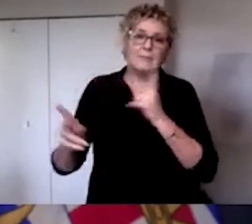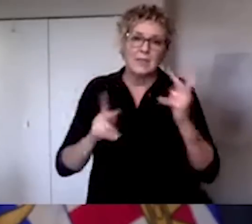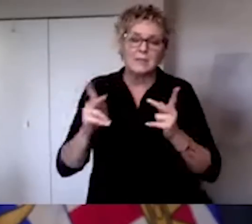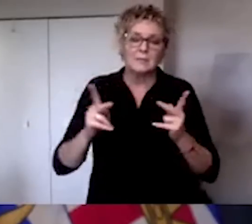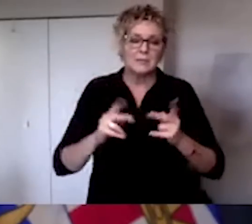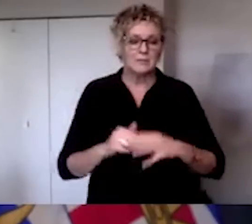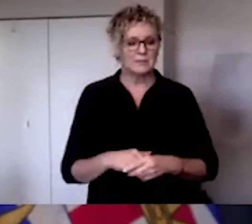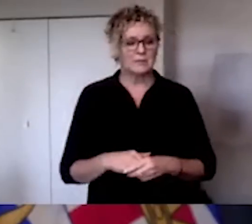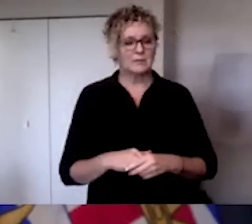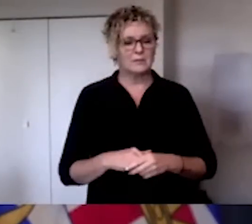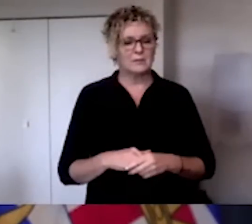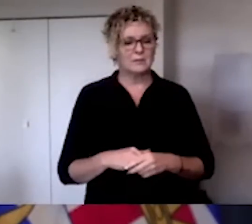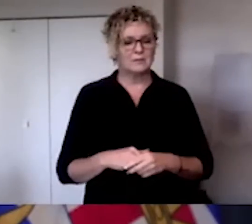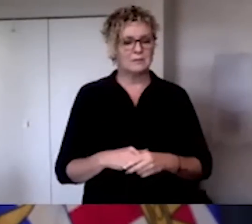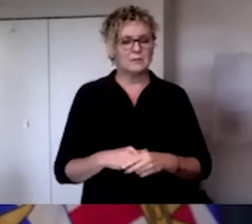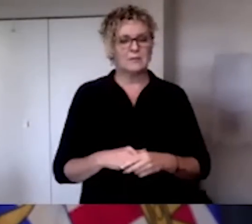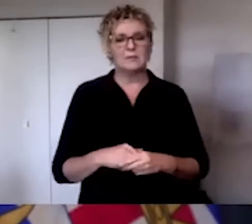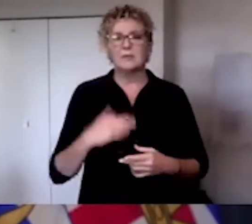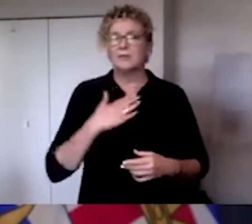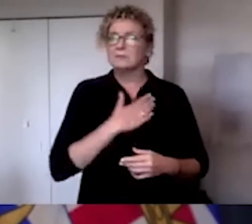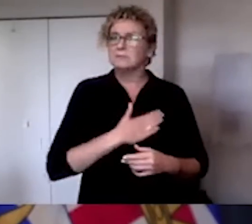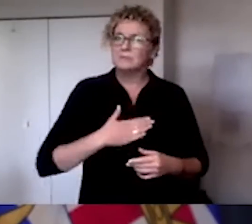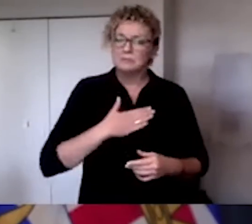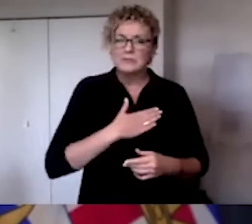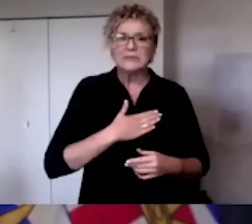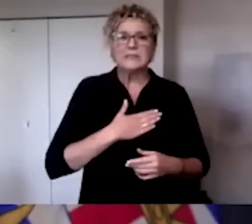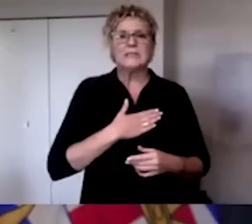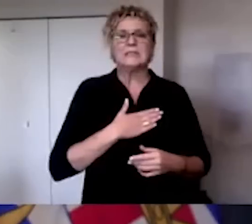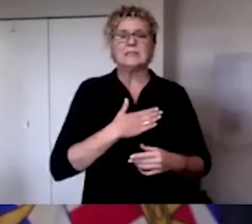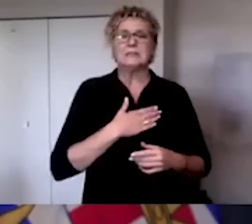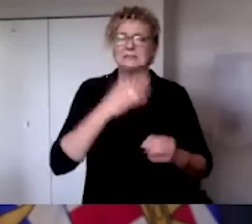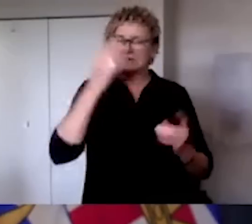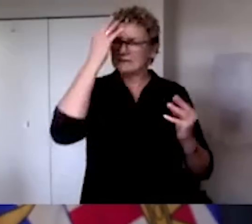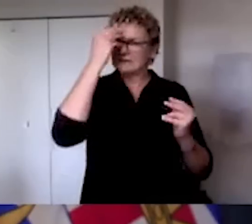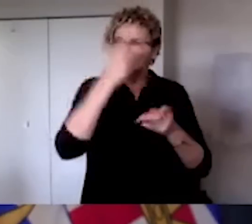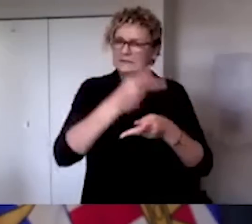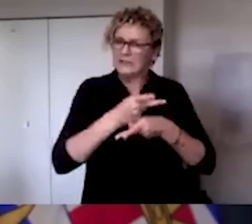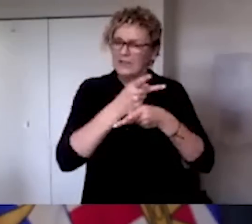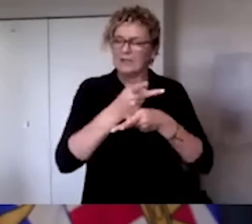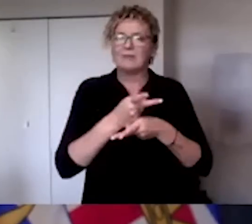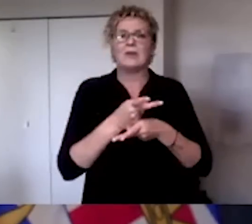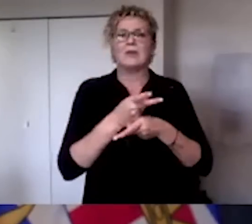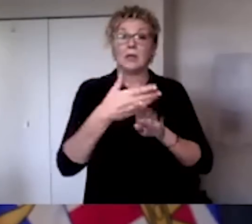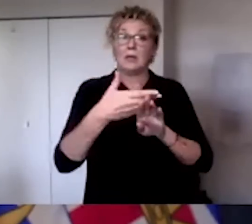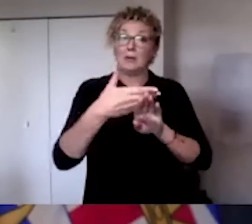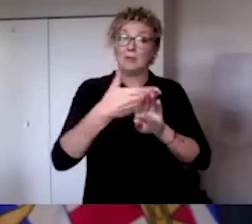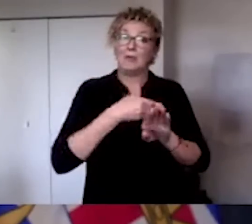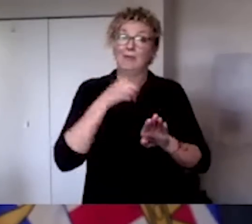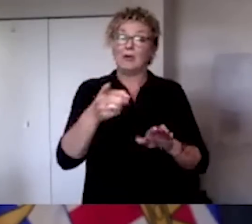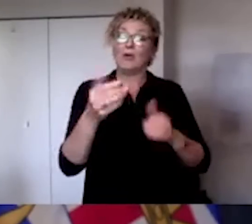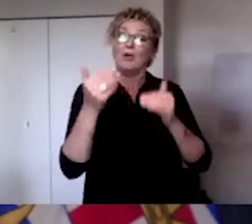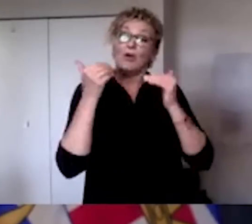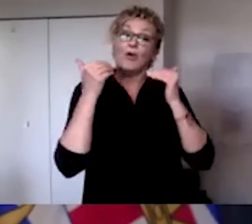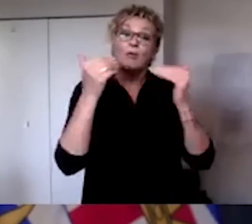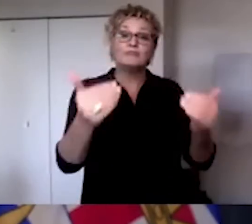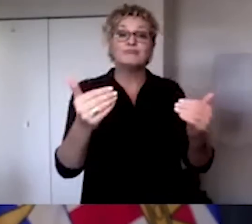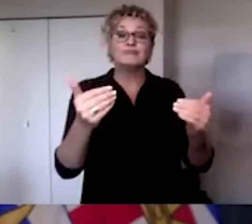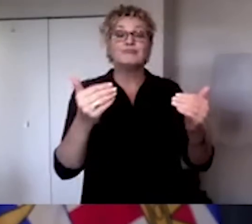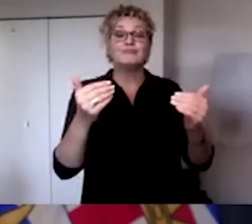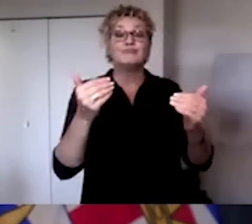virus than others. And we don't understand yet why some people do and some people don't, and we can't always predict ahead of